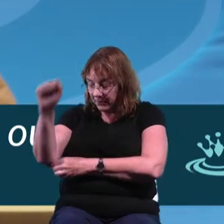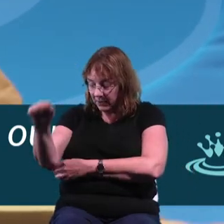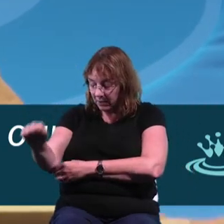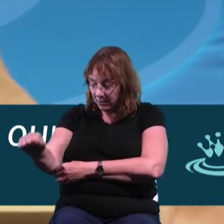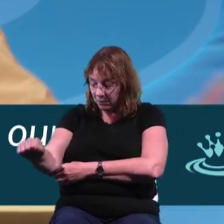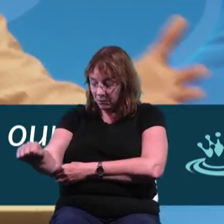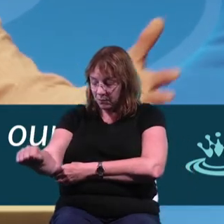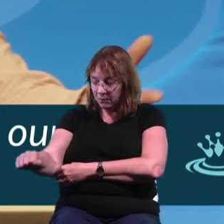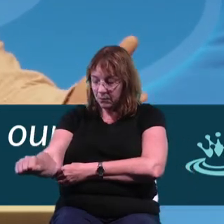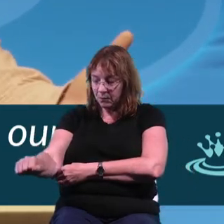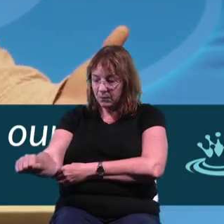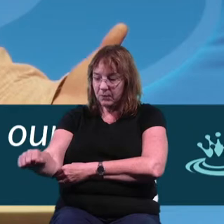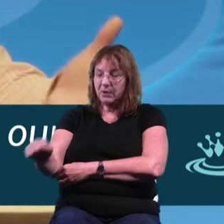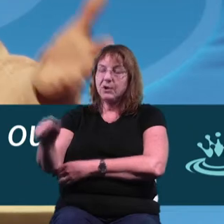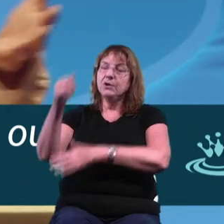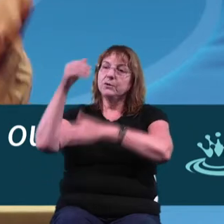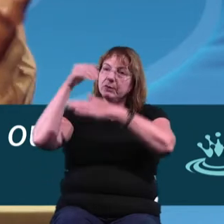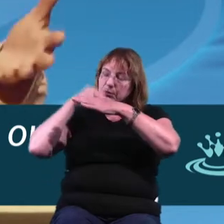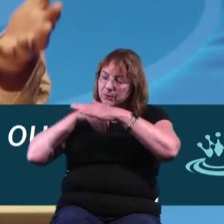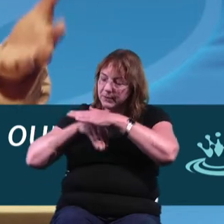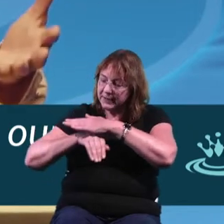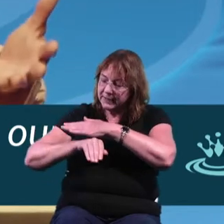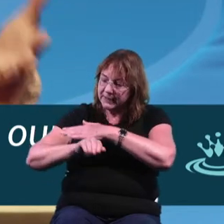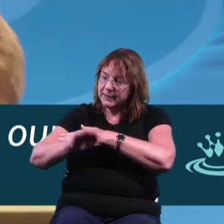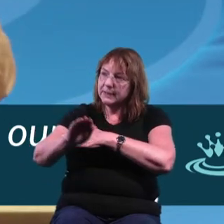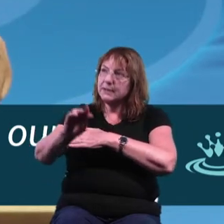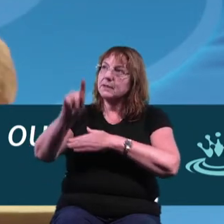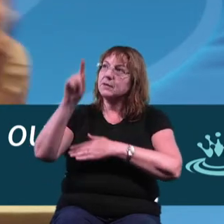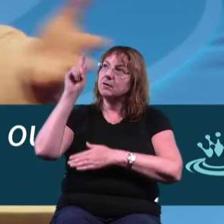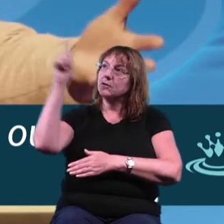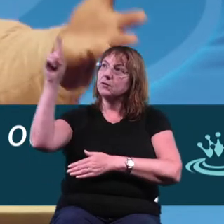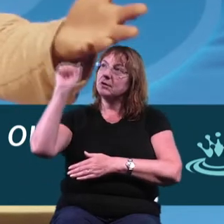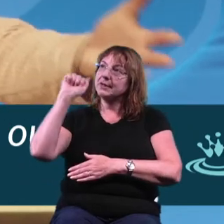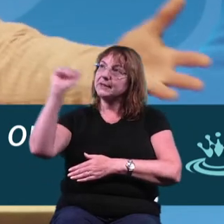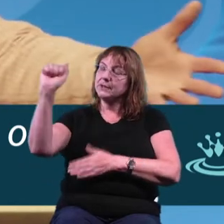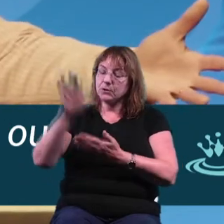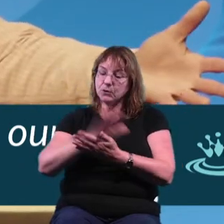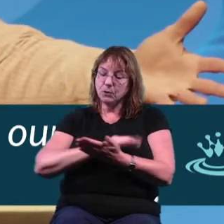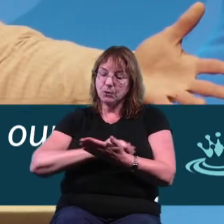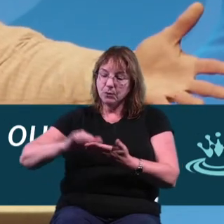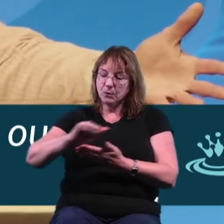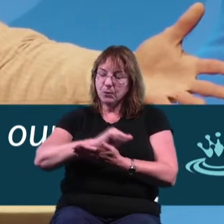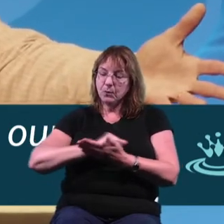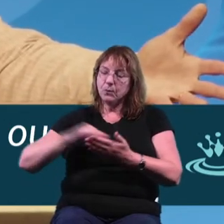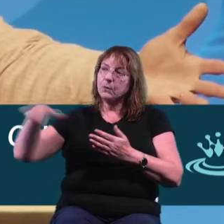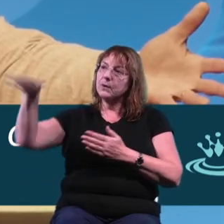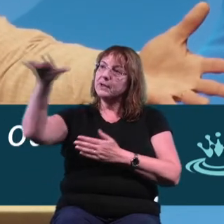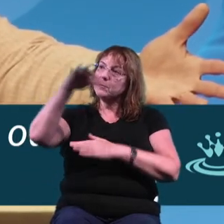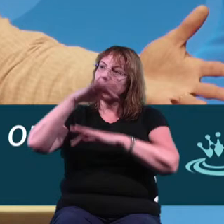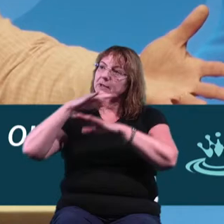It's as if as we enter God's holy presence, a reverent hush descends.